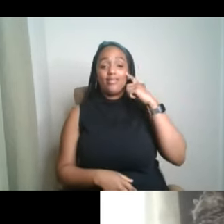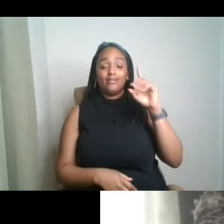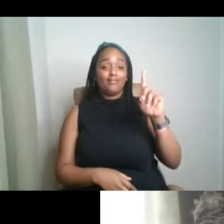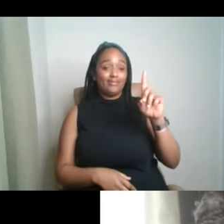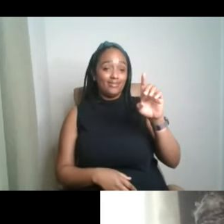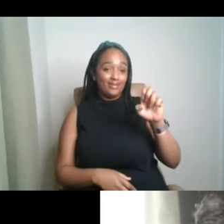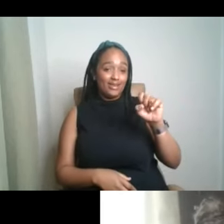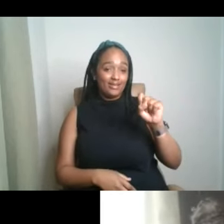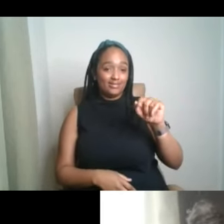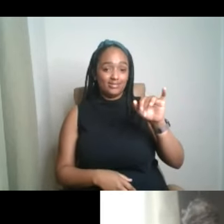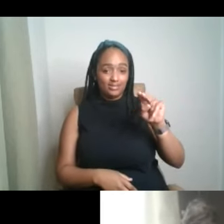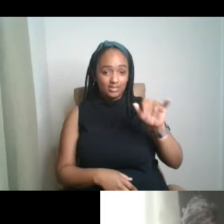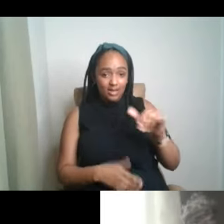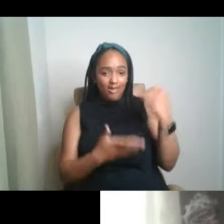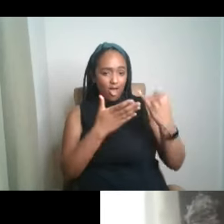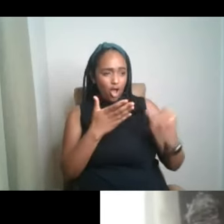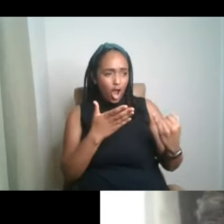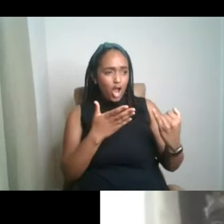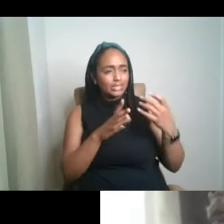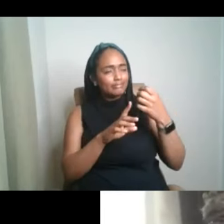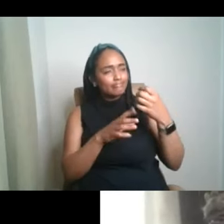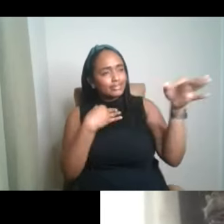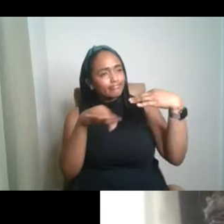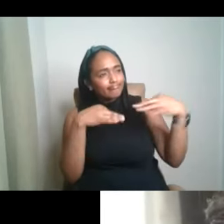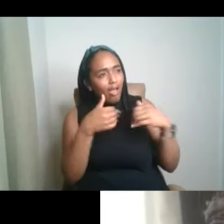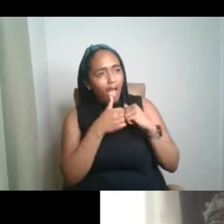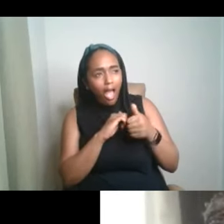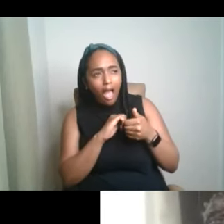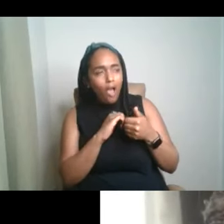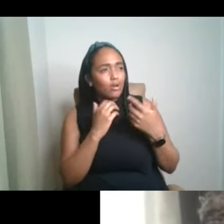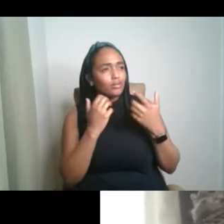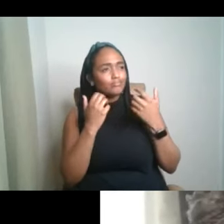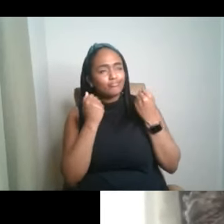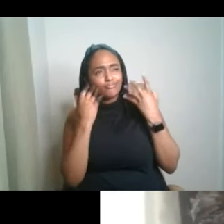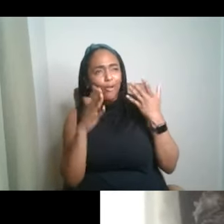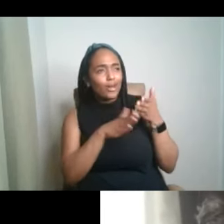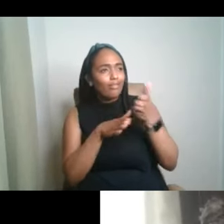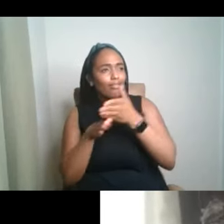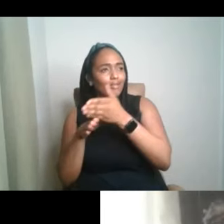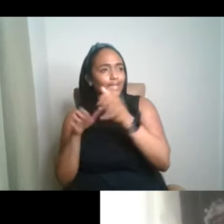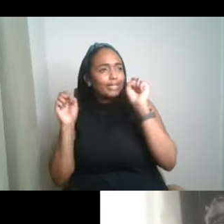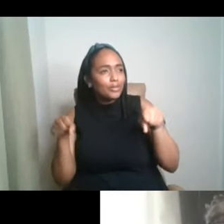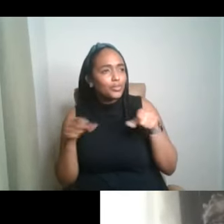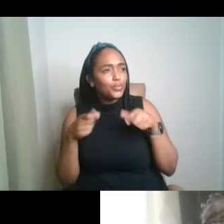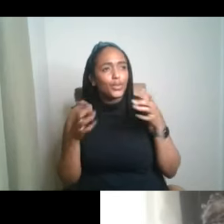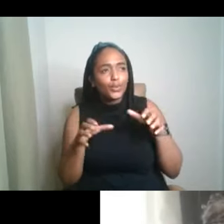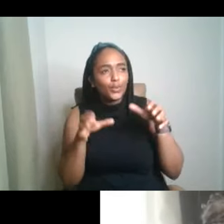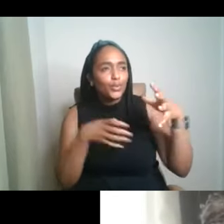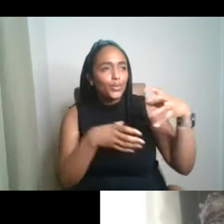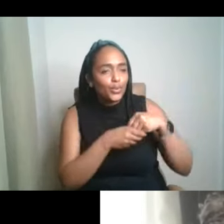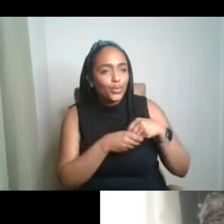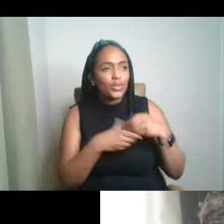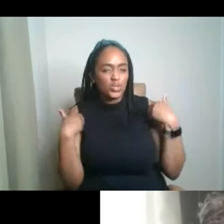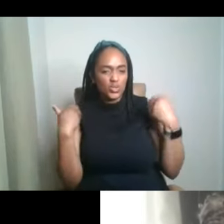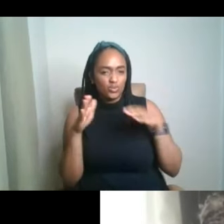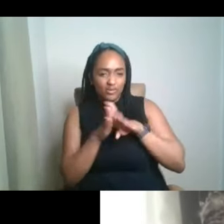I always have a hard time explaining what it is because it's just like so many things. But it's like this youth development center